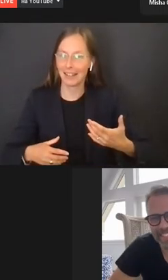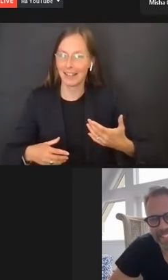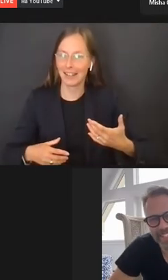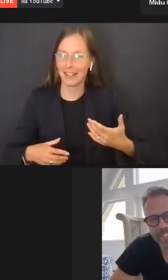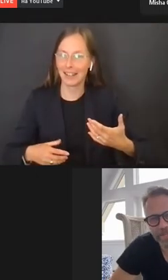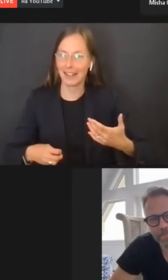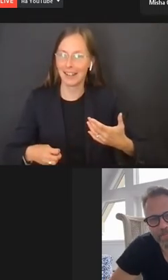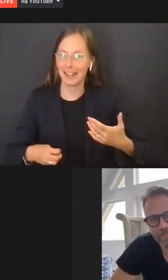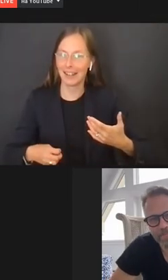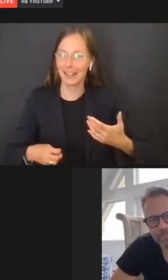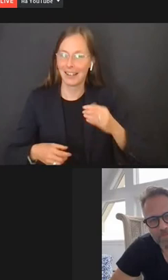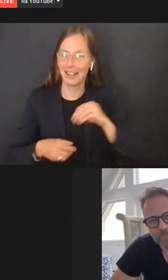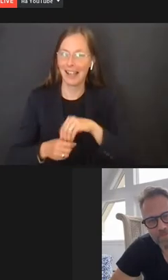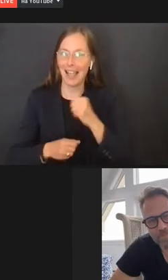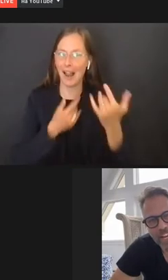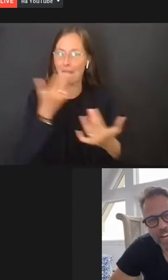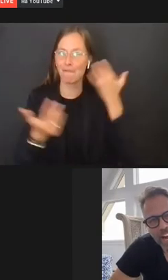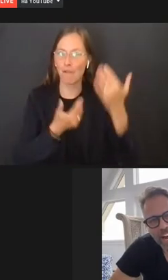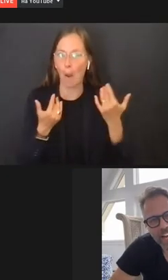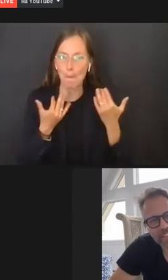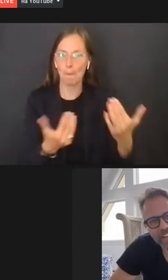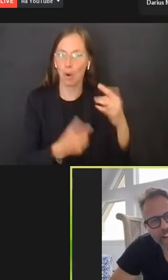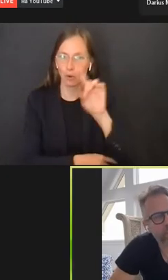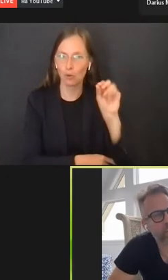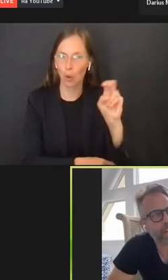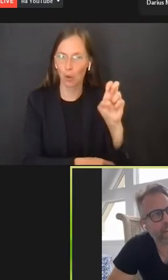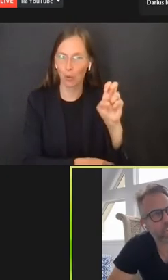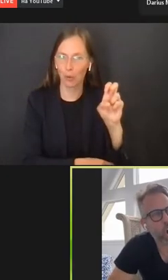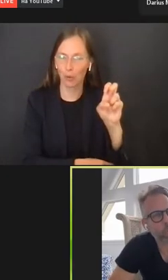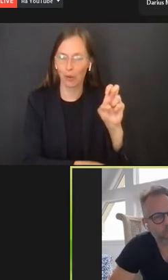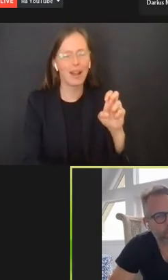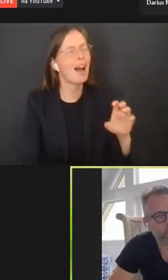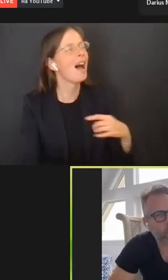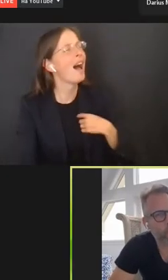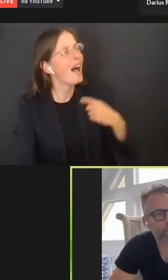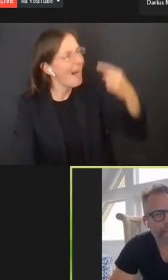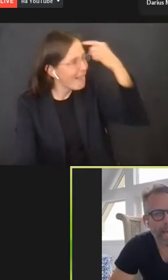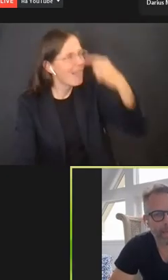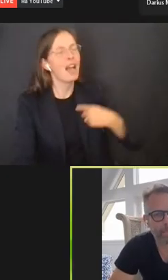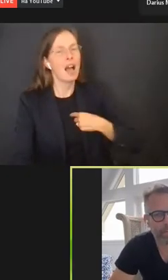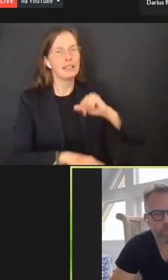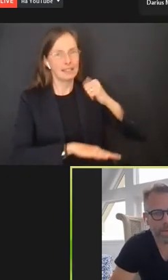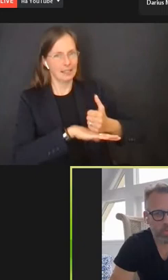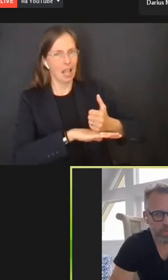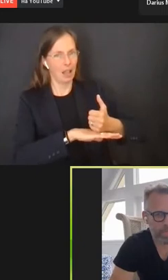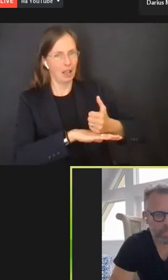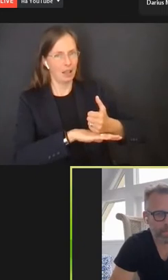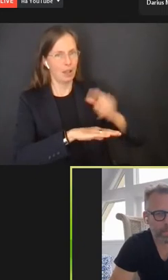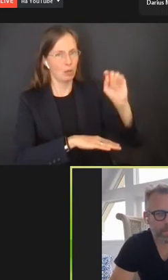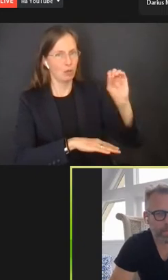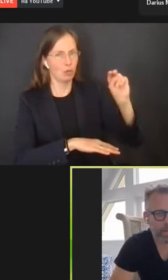in a wildfire burn zone. I think I set a tone for what might happen if you mess with